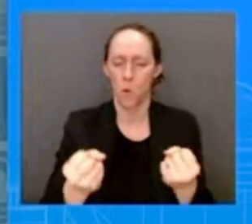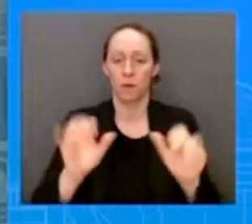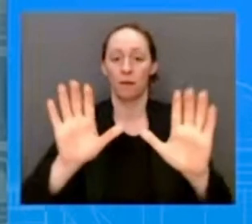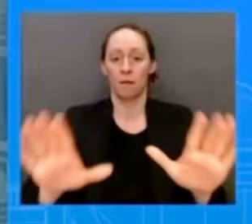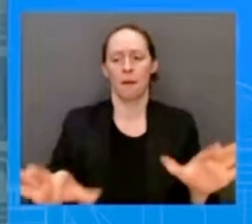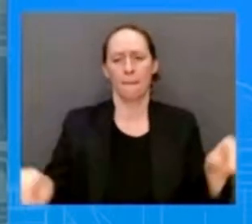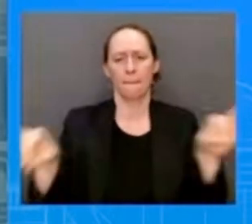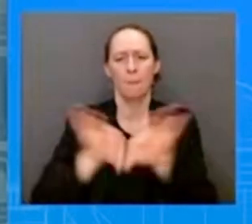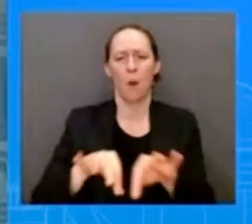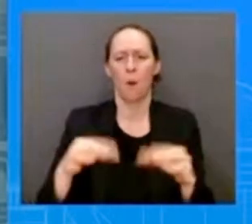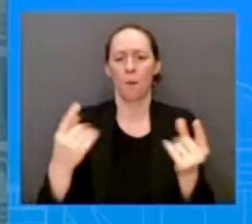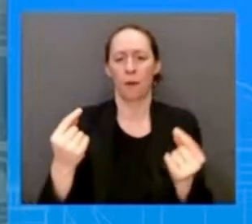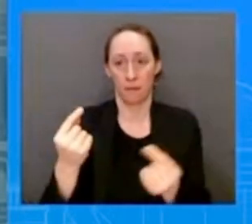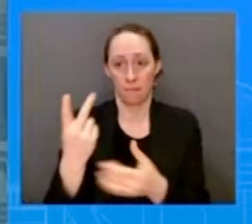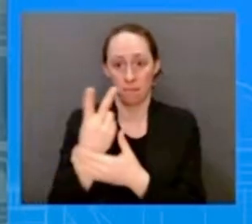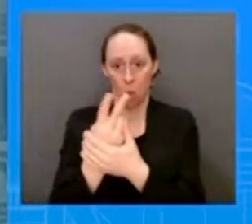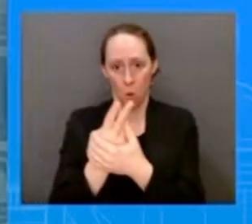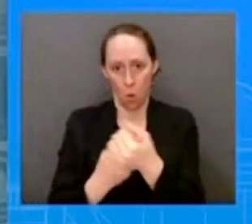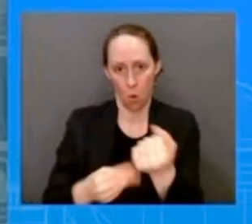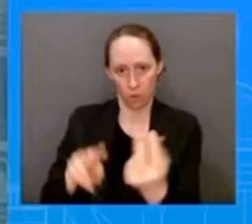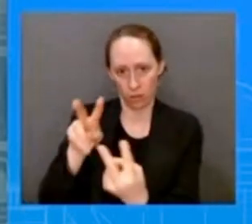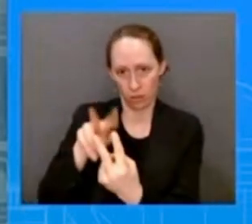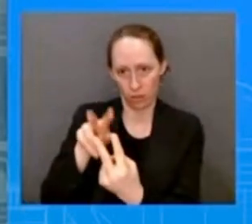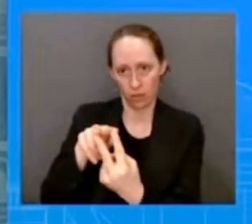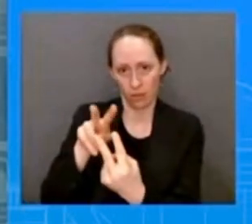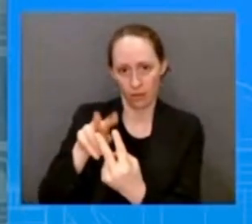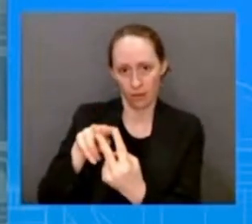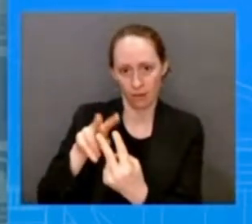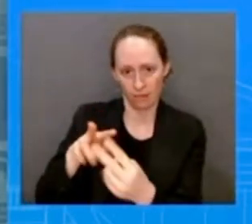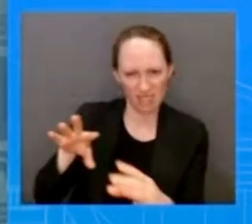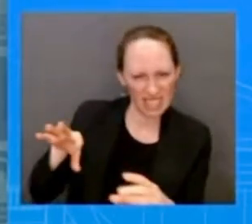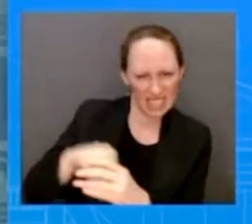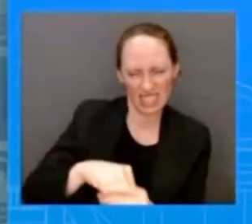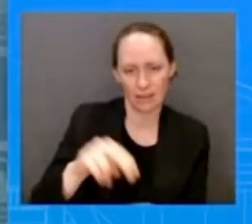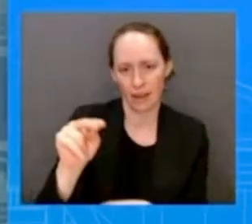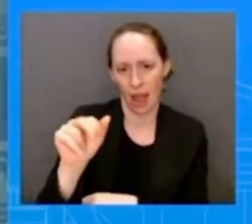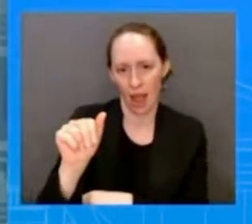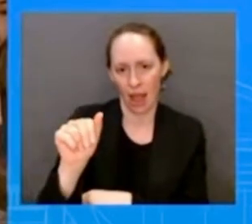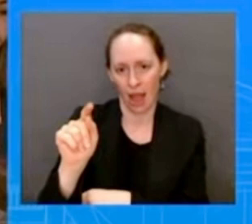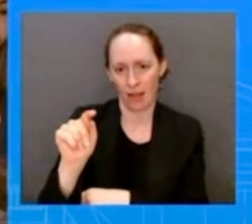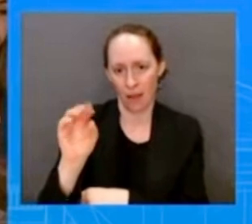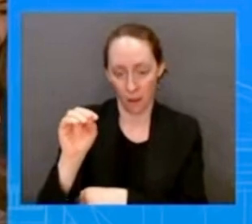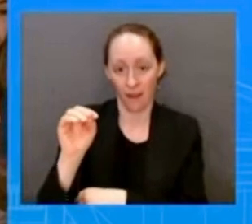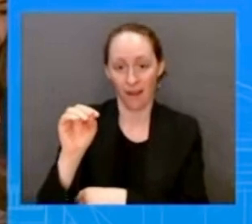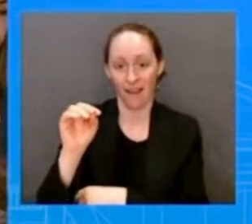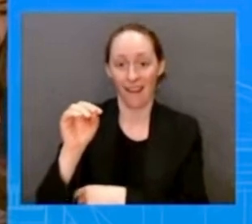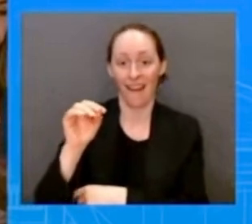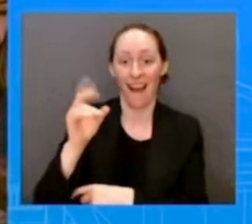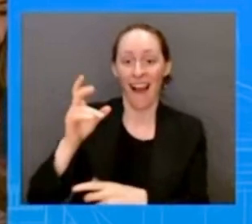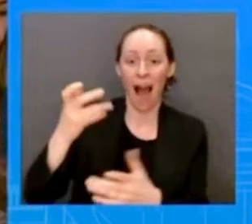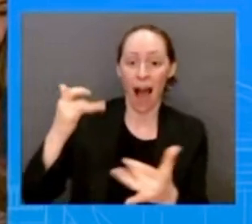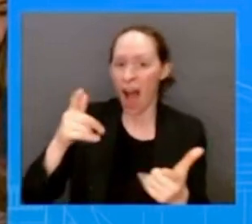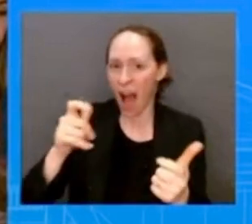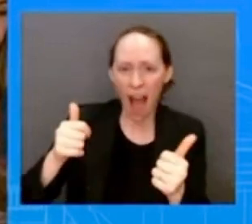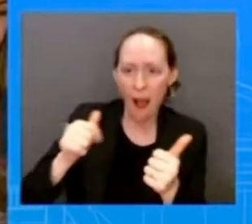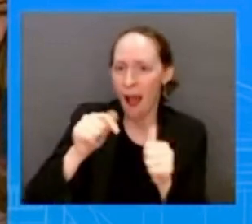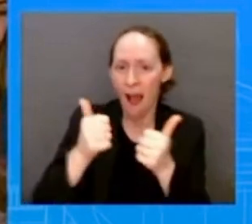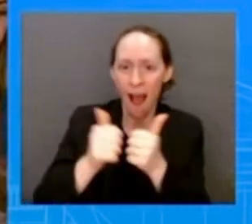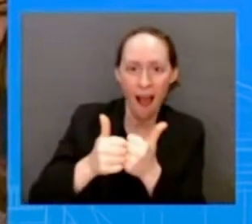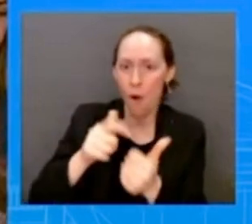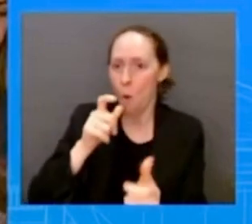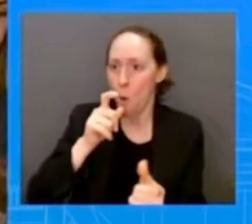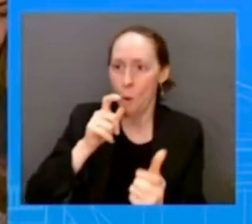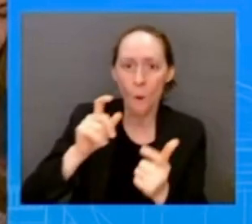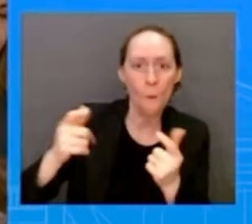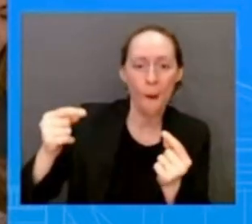that goes into doing that, that's not our main concern. The second question, I'm not sure if it's to you or to